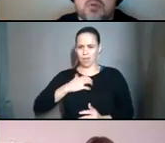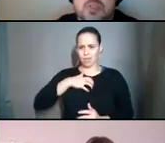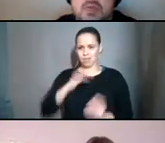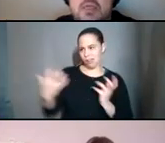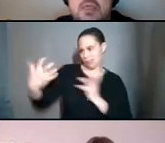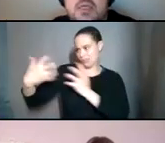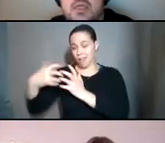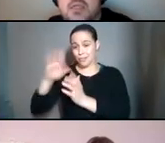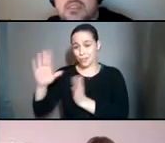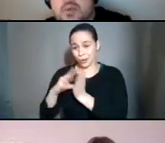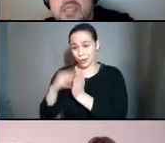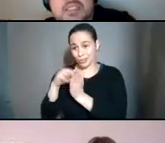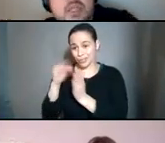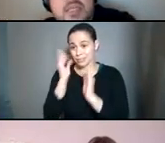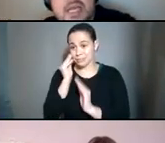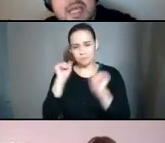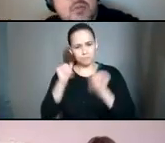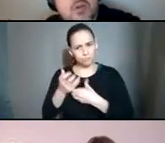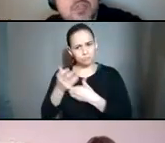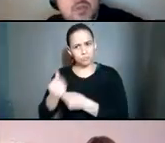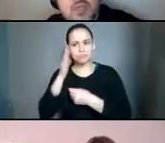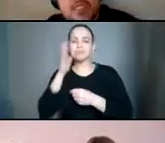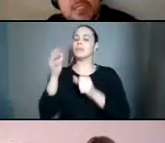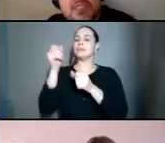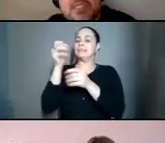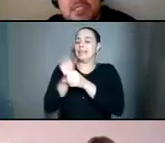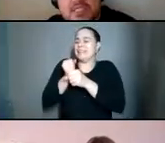that every student is getting exactly what they need when they need it.